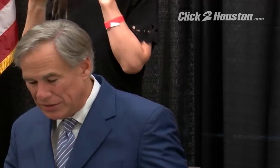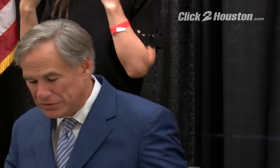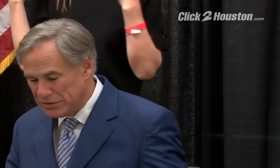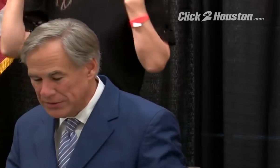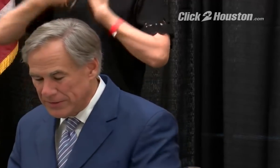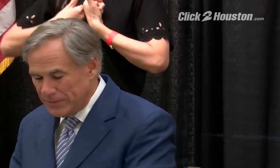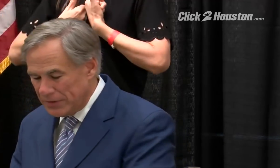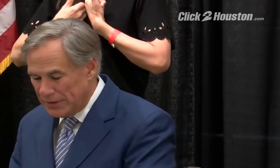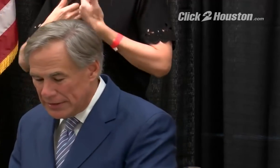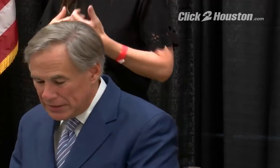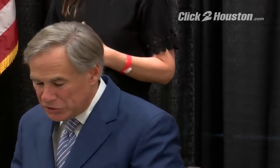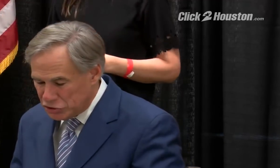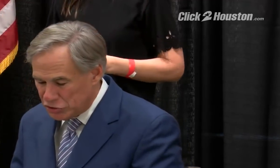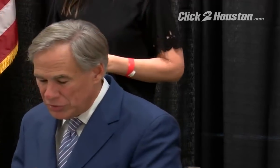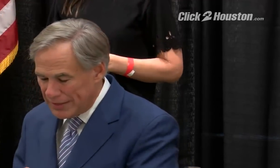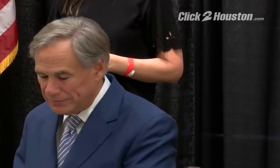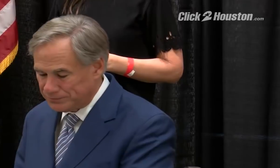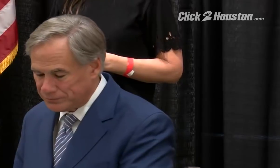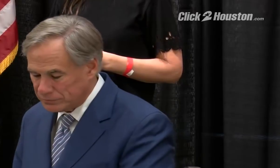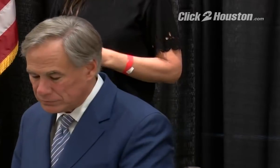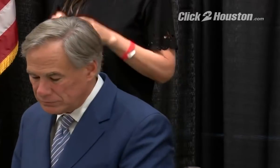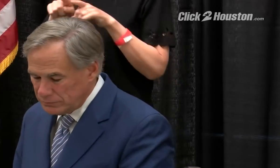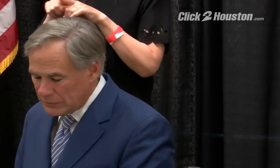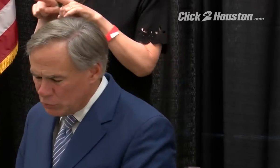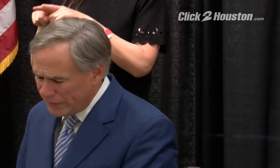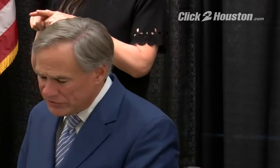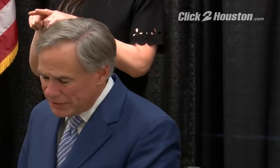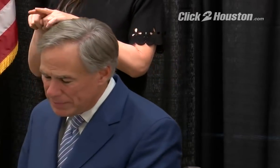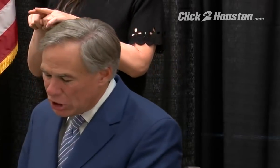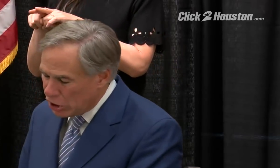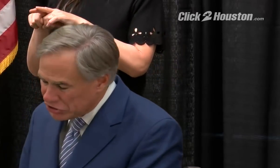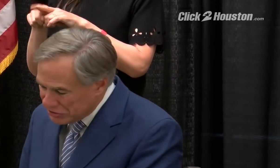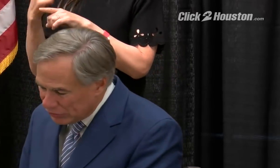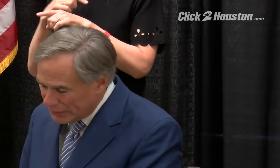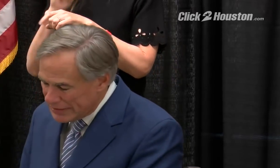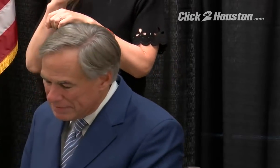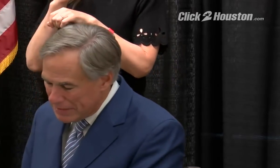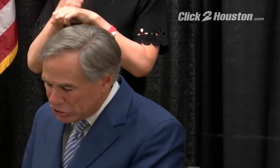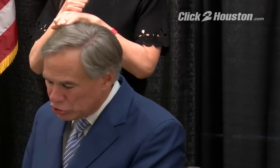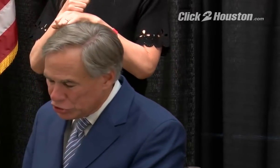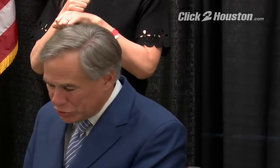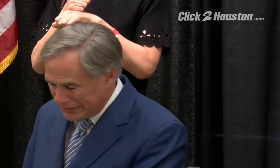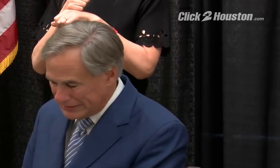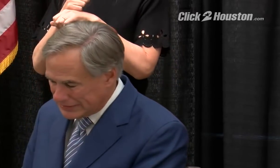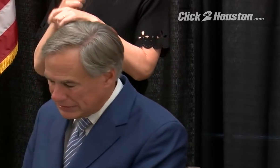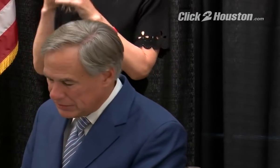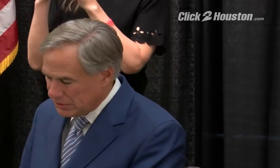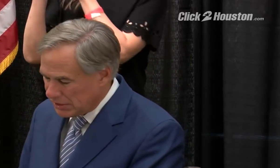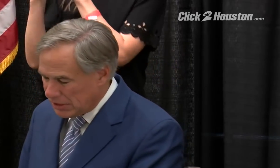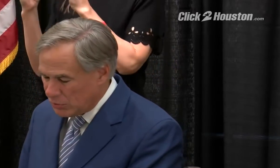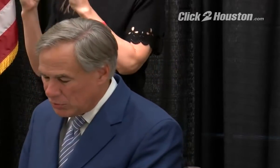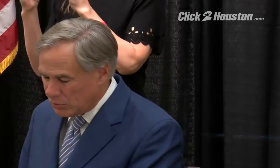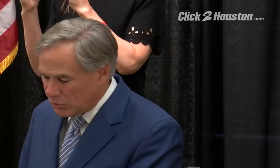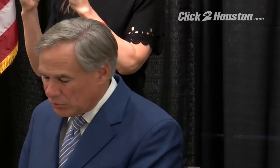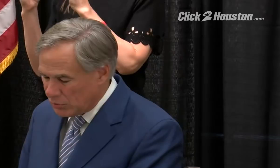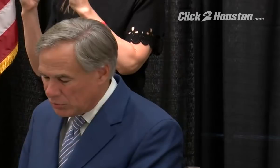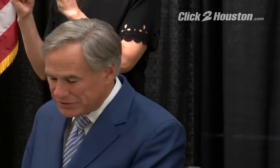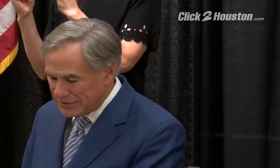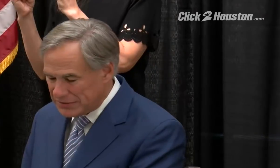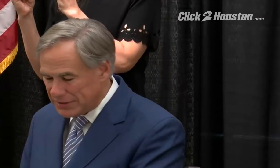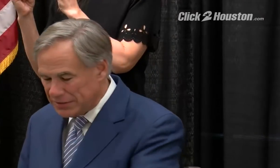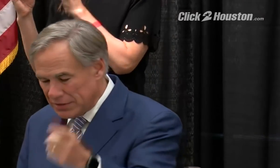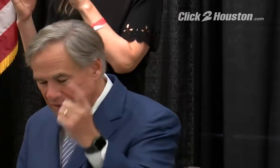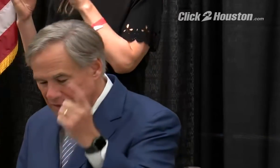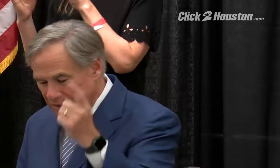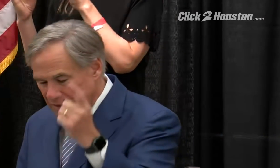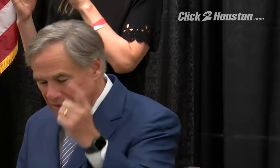and gowns. In addition to that, we've set up auxiliary medical units with bed